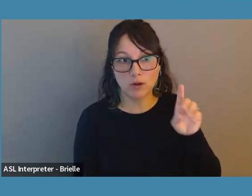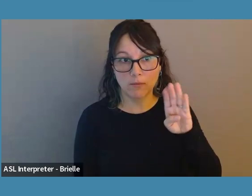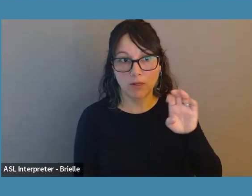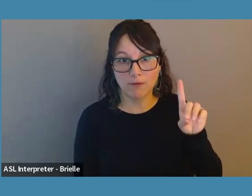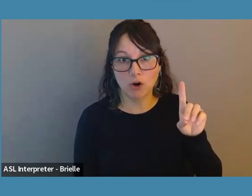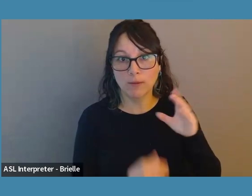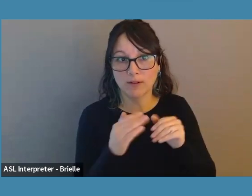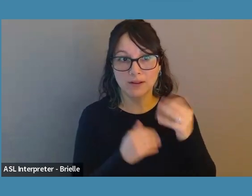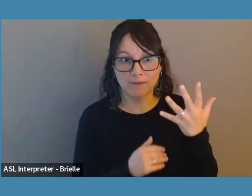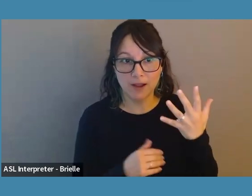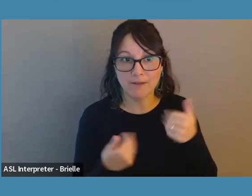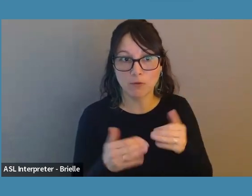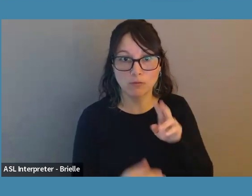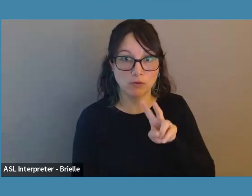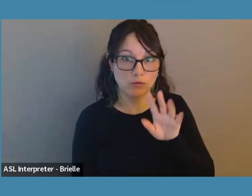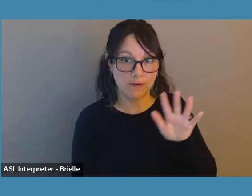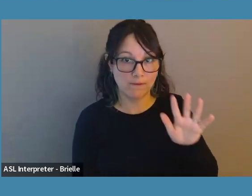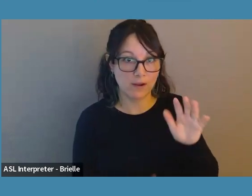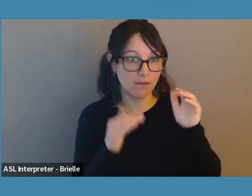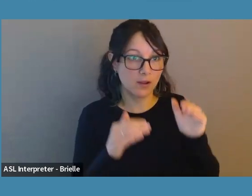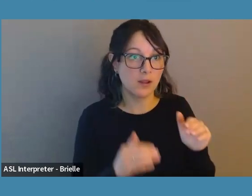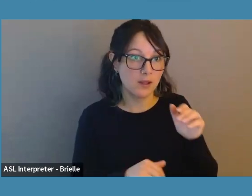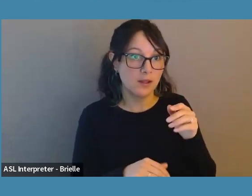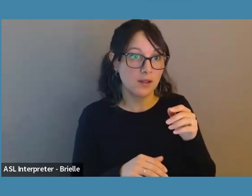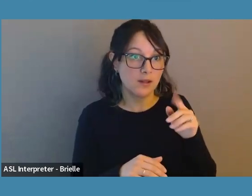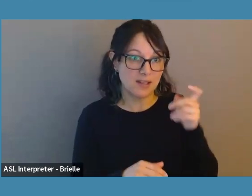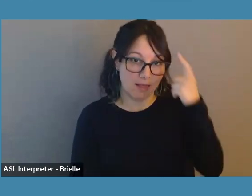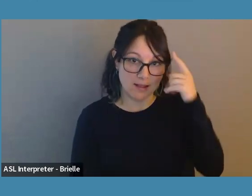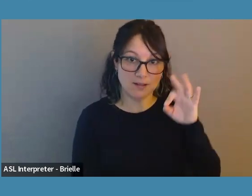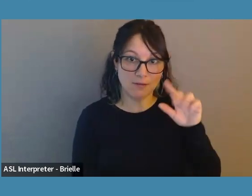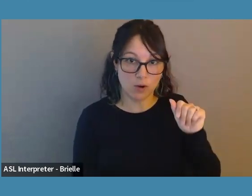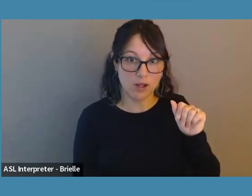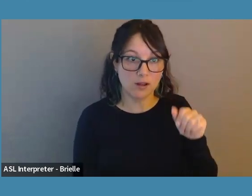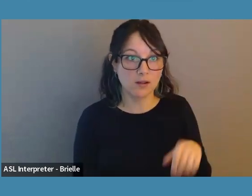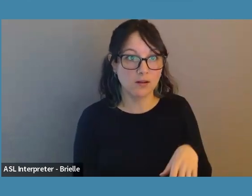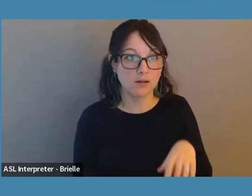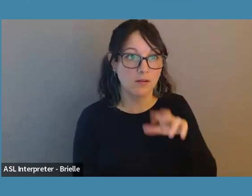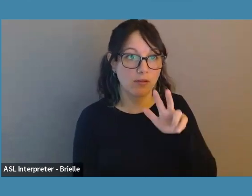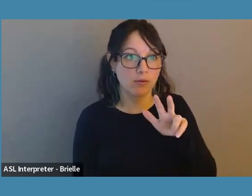Room 255, Tallahassee, Florida,